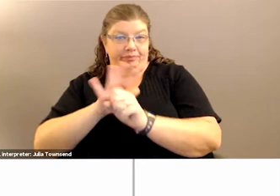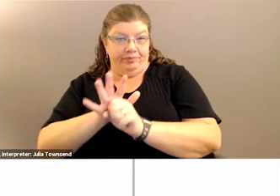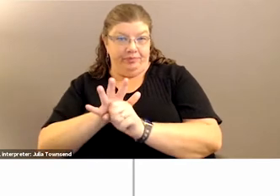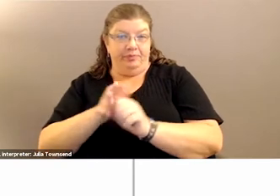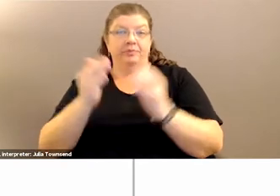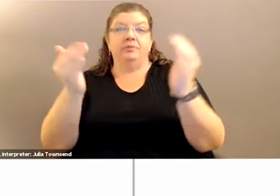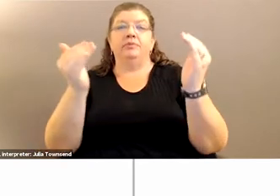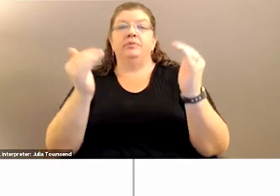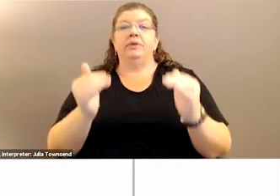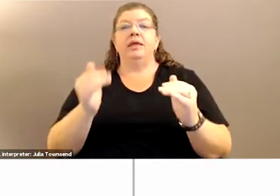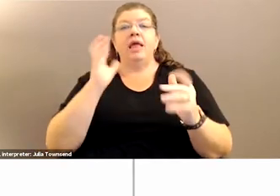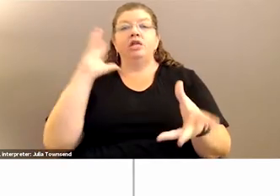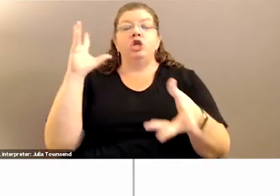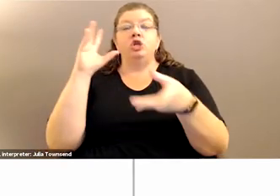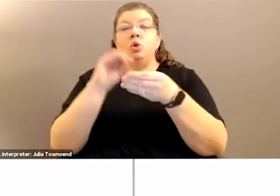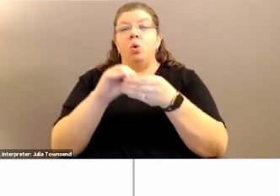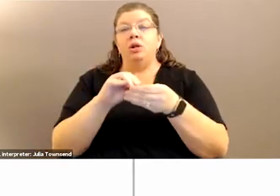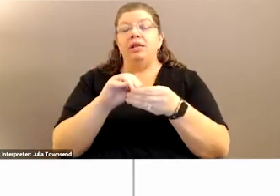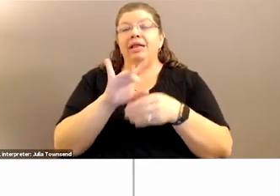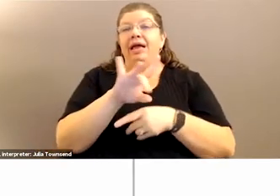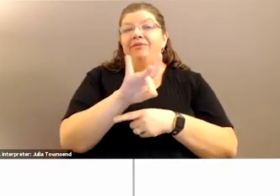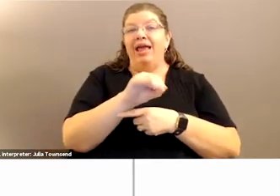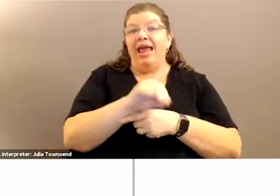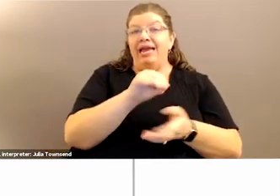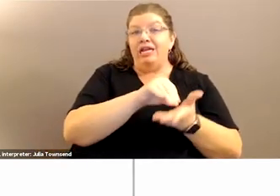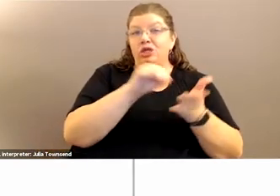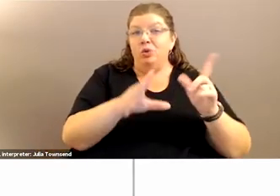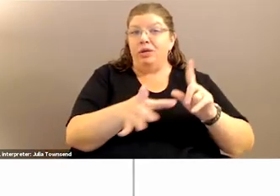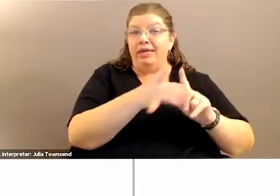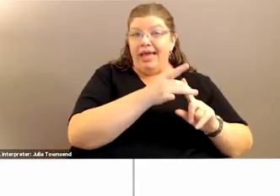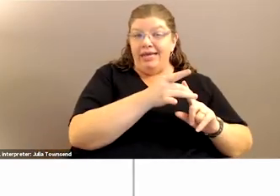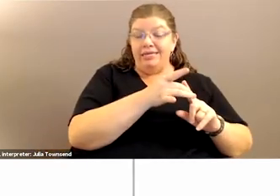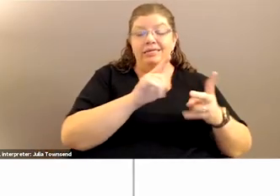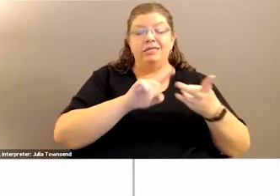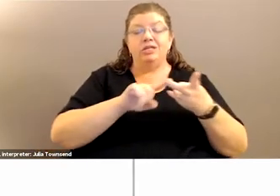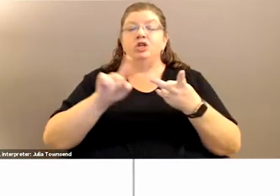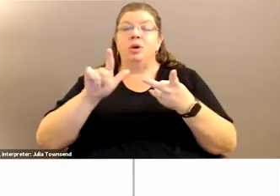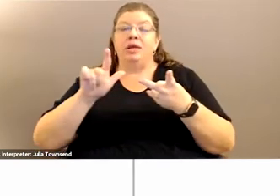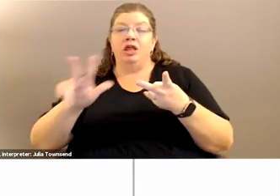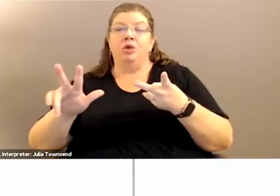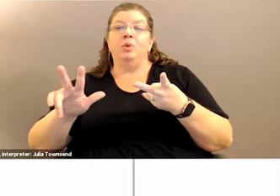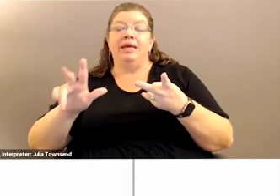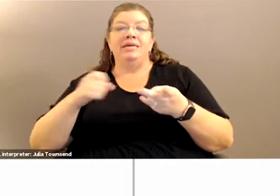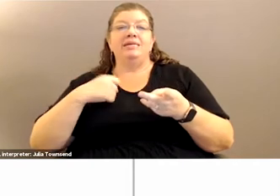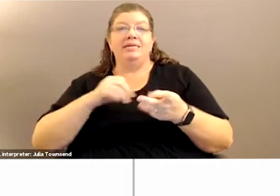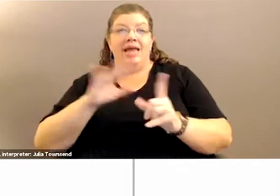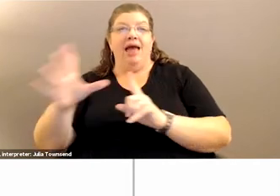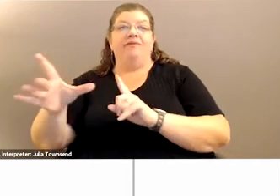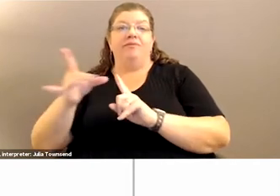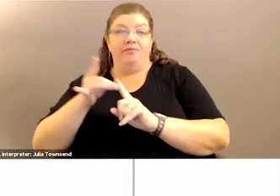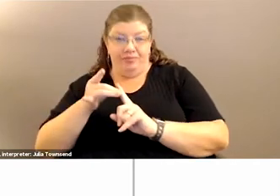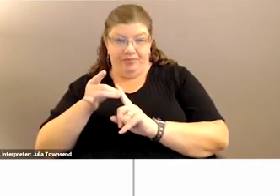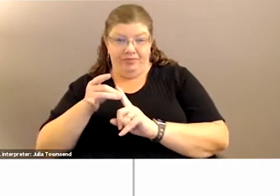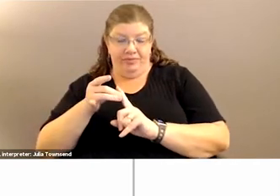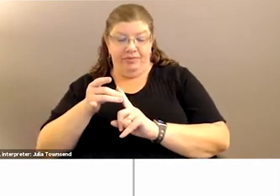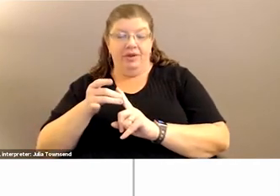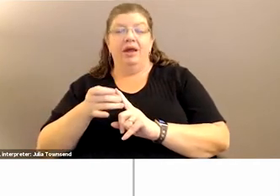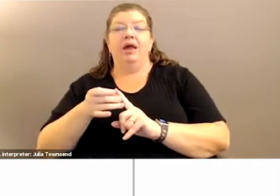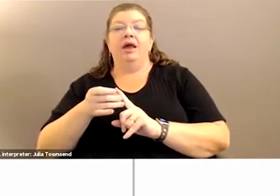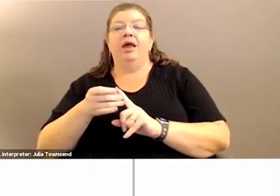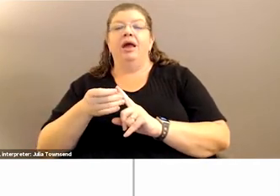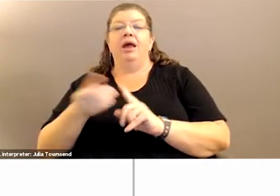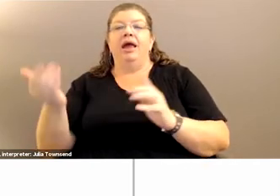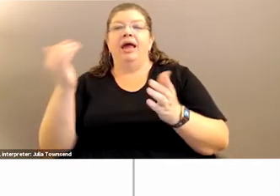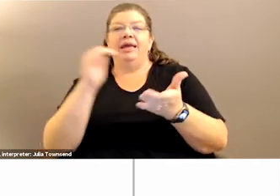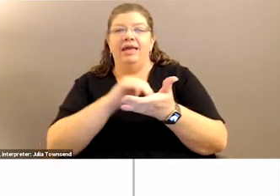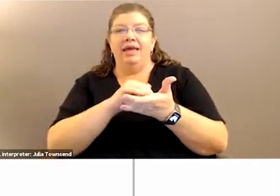that brings us to a total of 80 student cases 23 staff cases and again we have